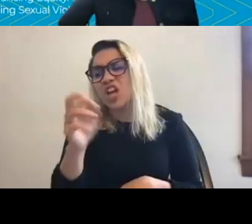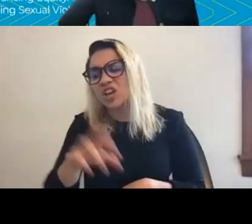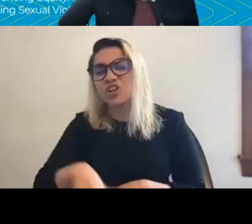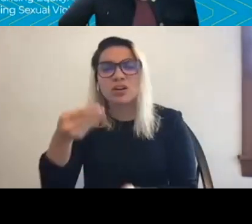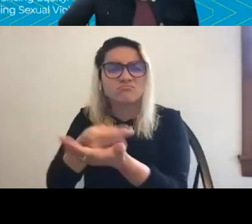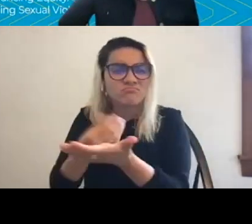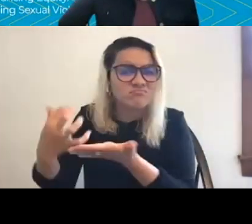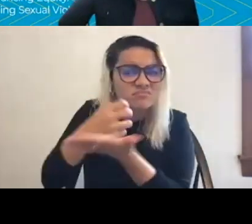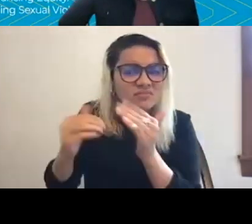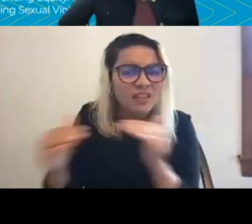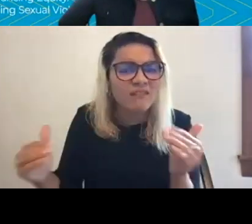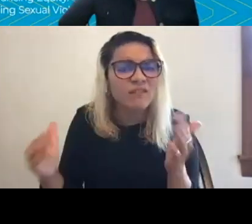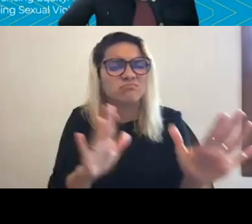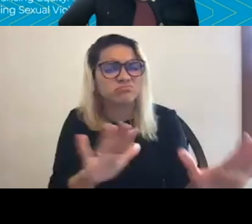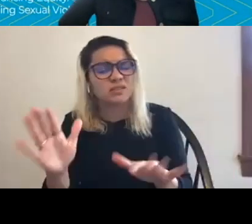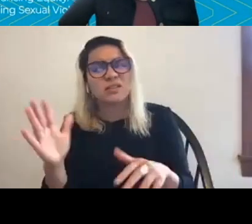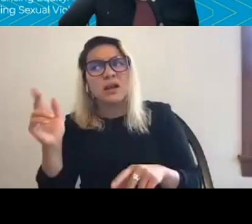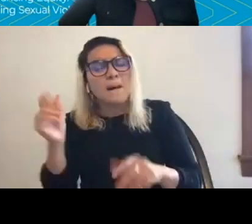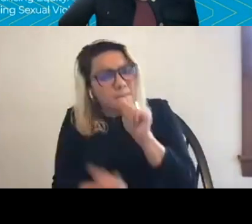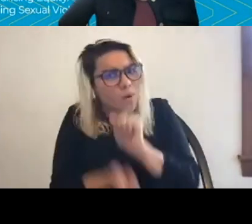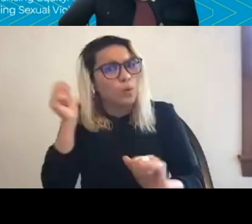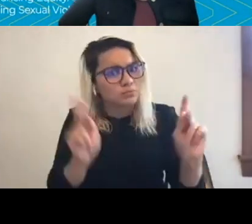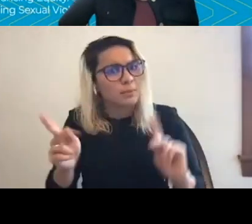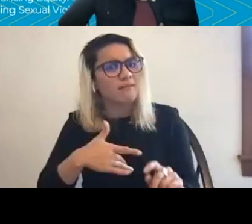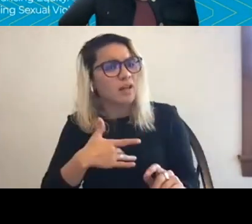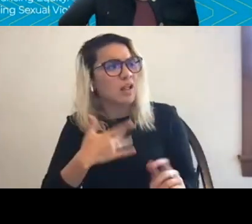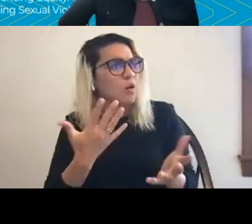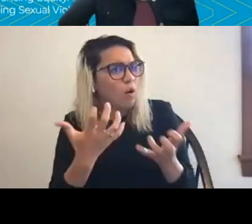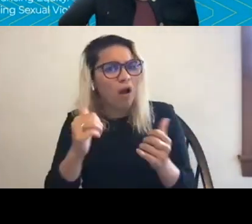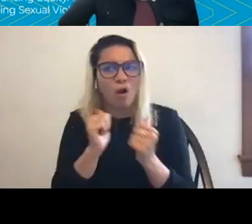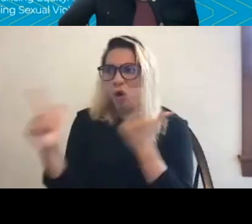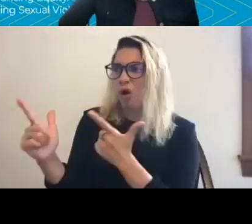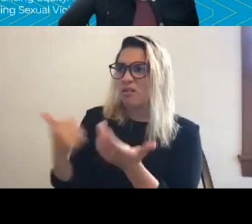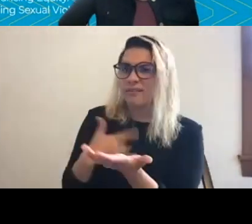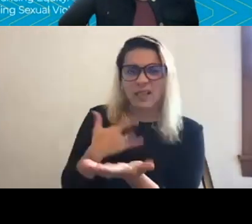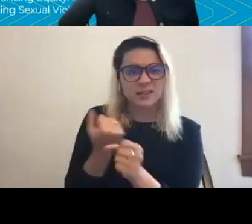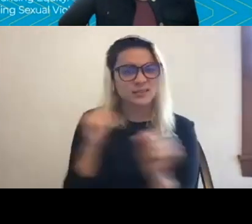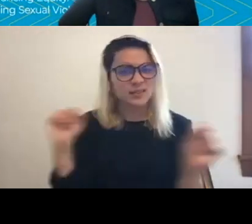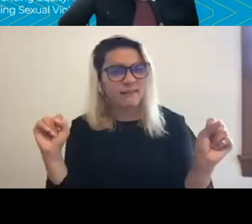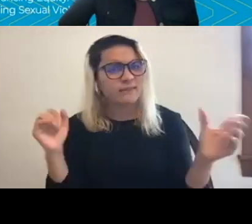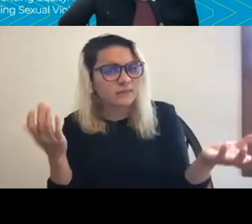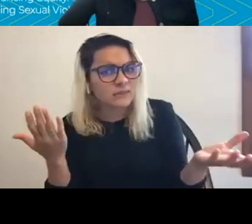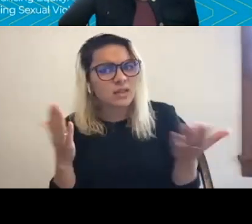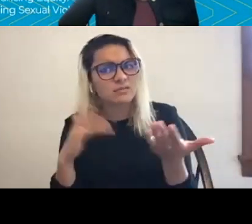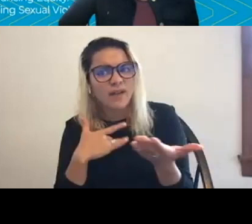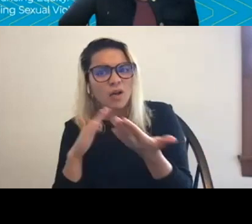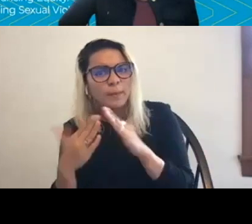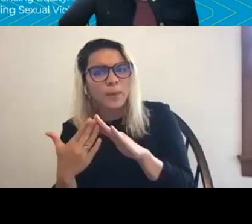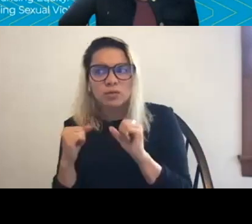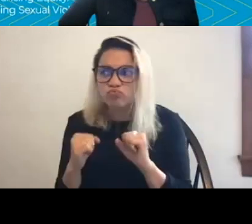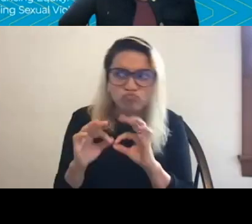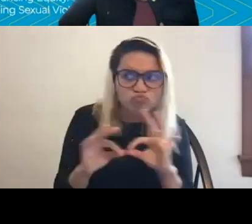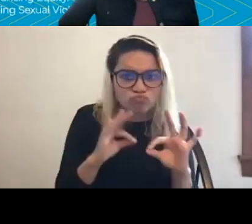that people should feel and be safe in community. We also believe that human beings are deserving